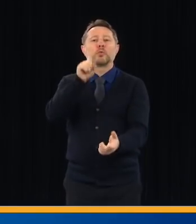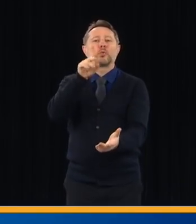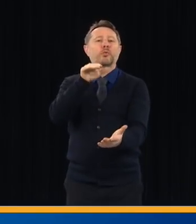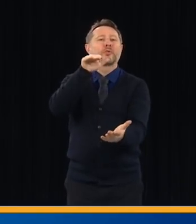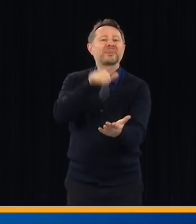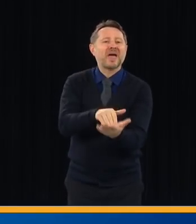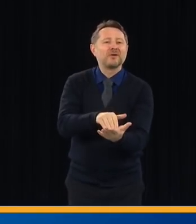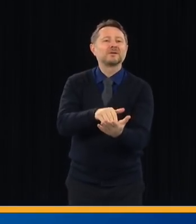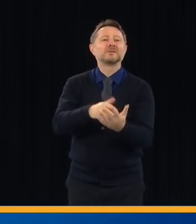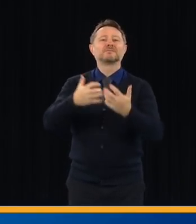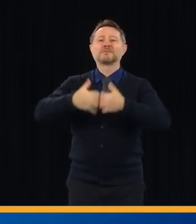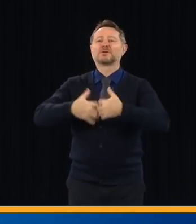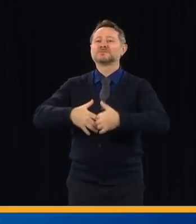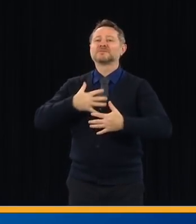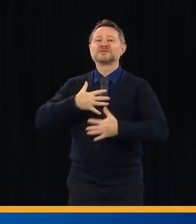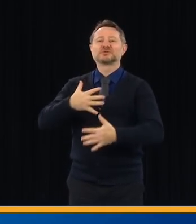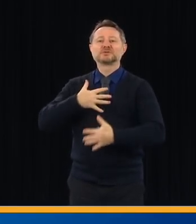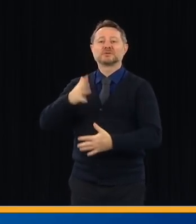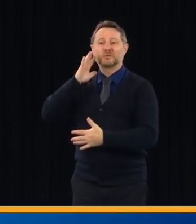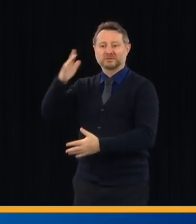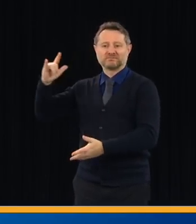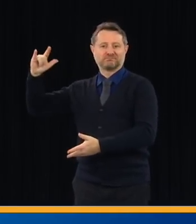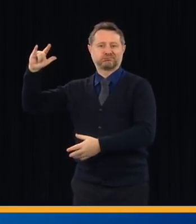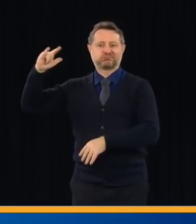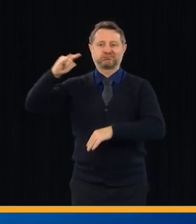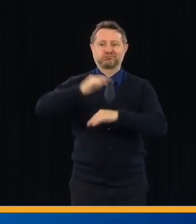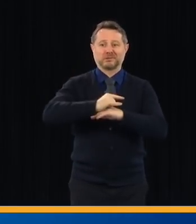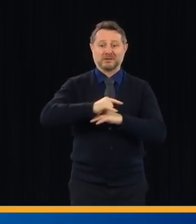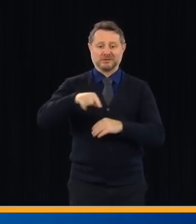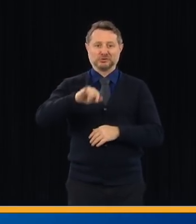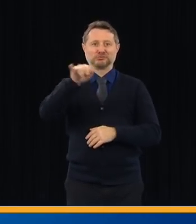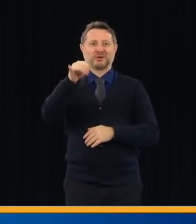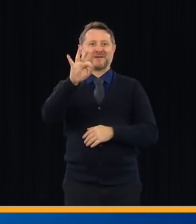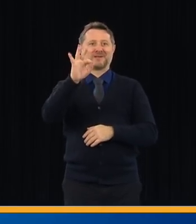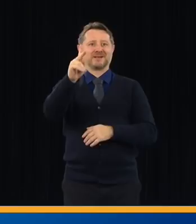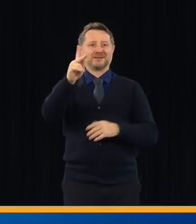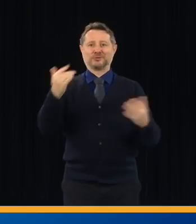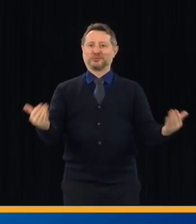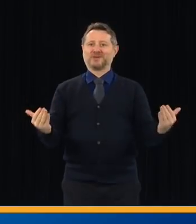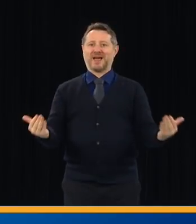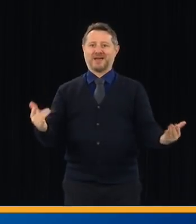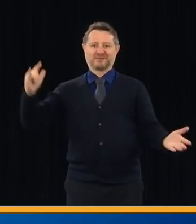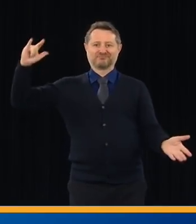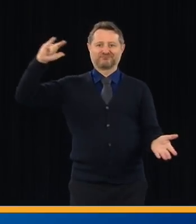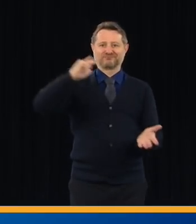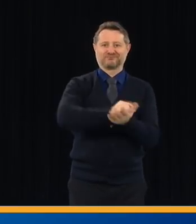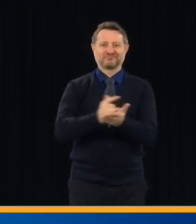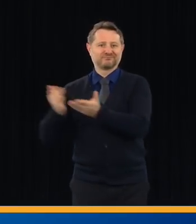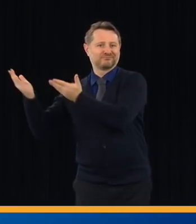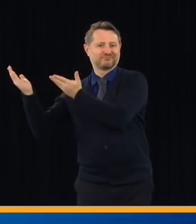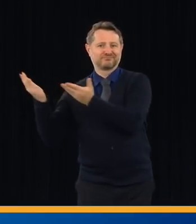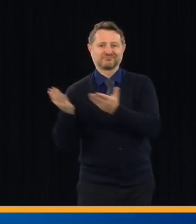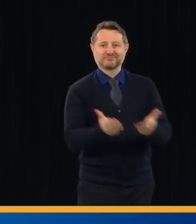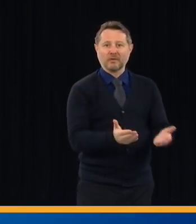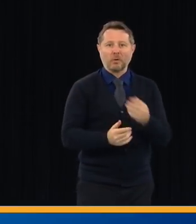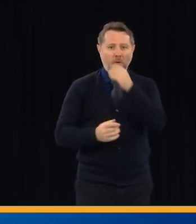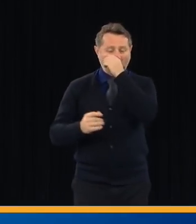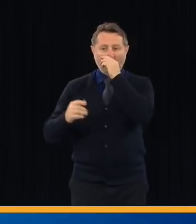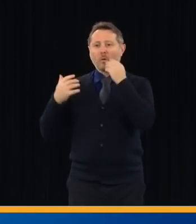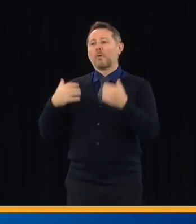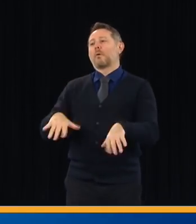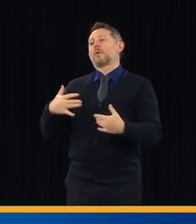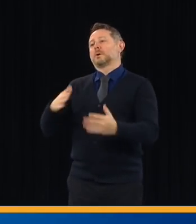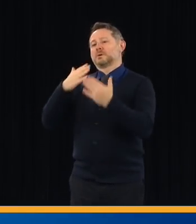into JFK today. And I want to thank Joe Tsai and